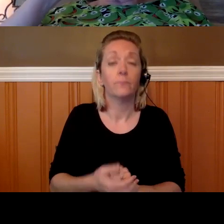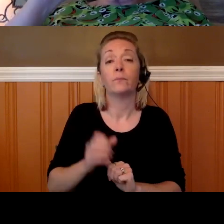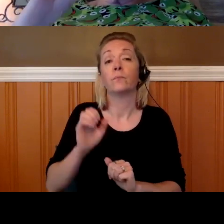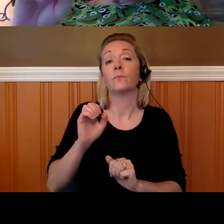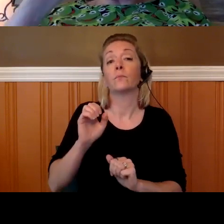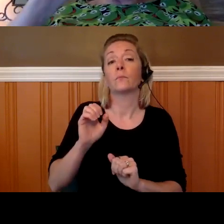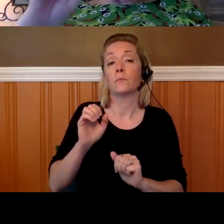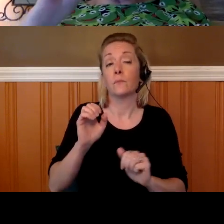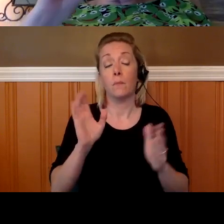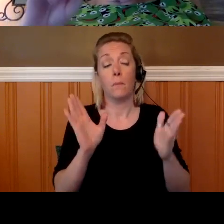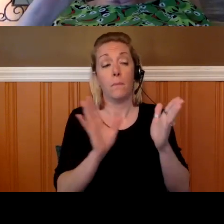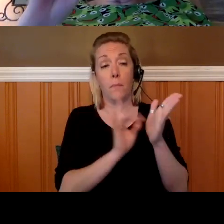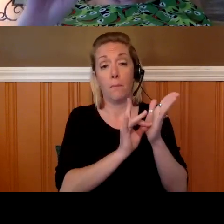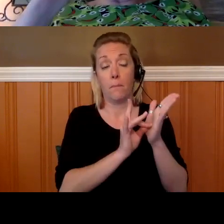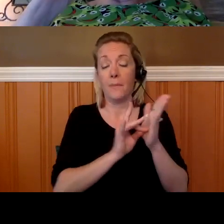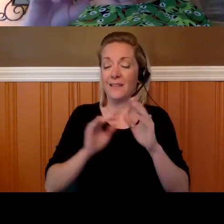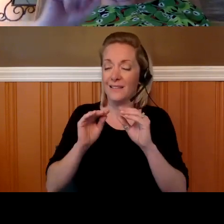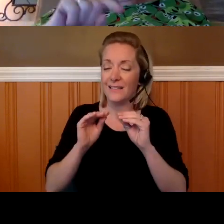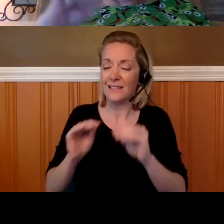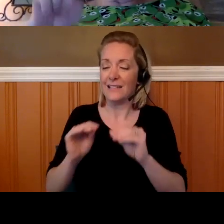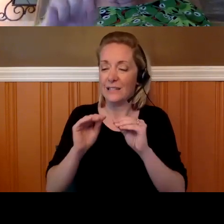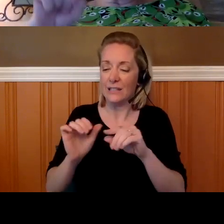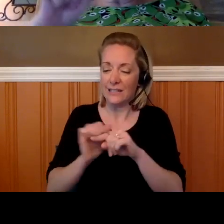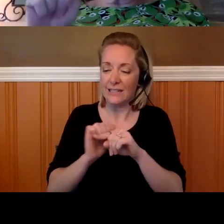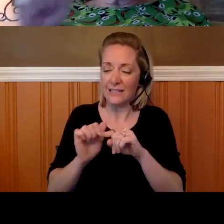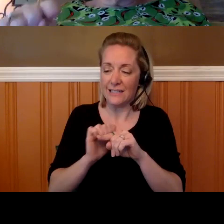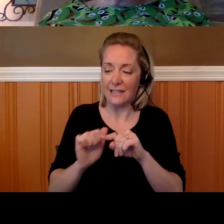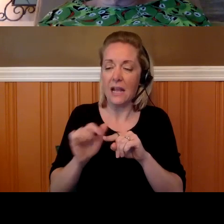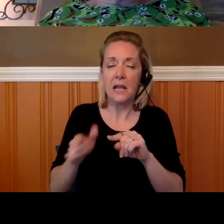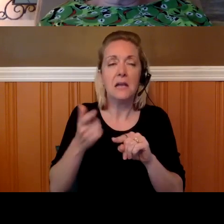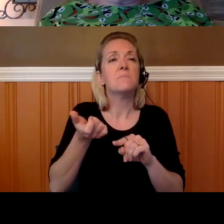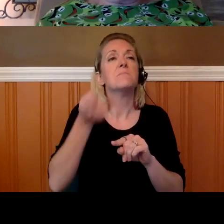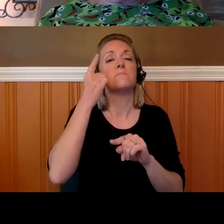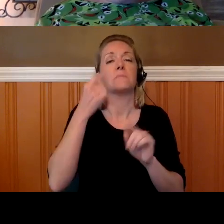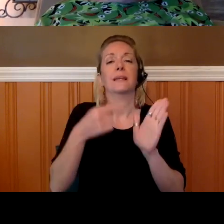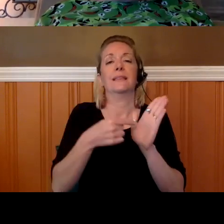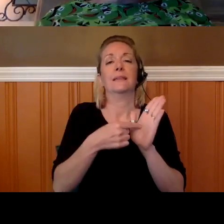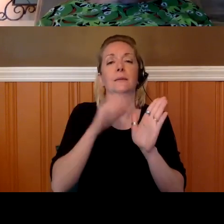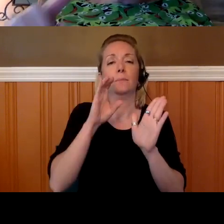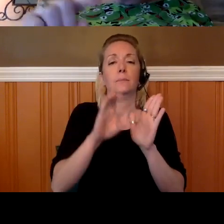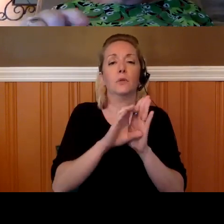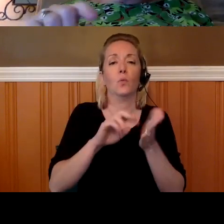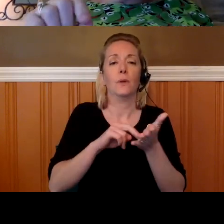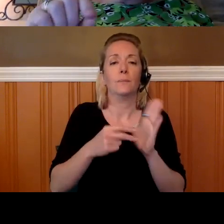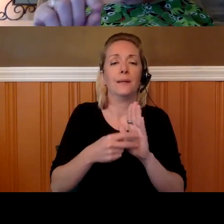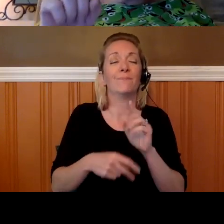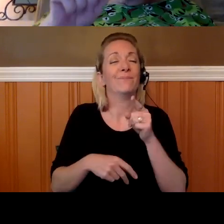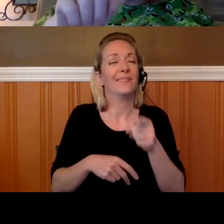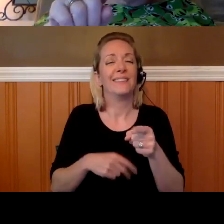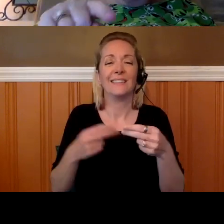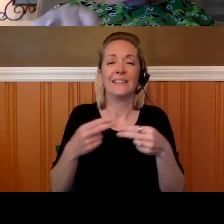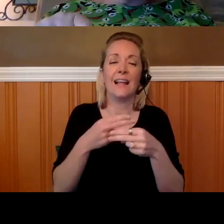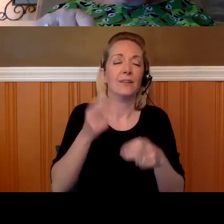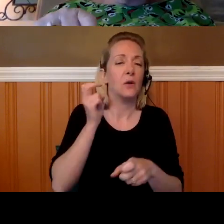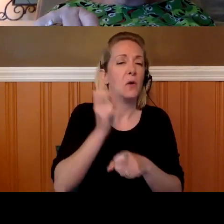that symbol on the device until the kid actually knows what it is. This is a hard picture to see. There are actually 3